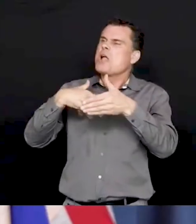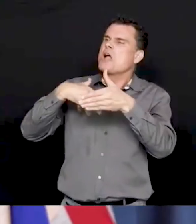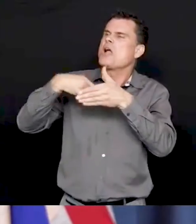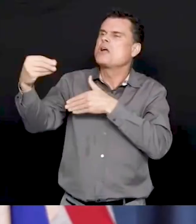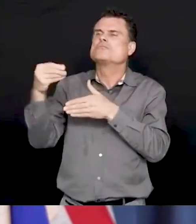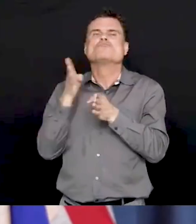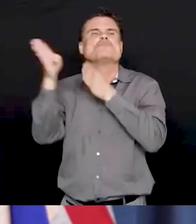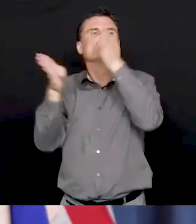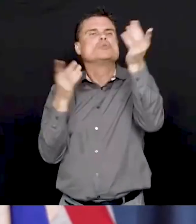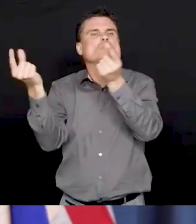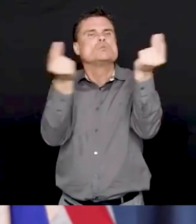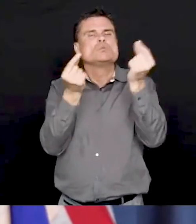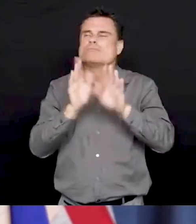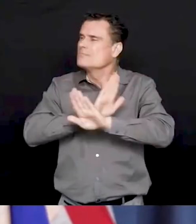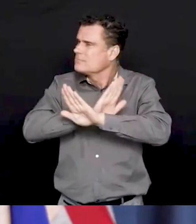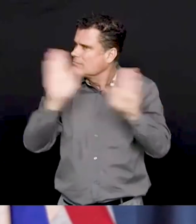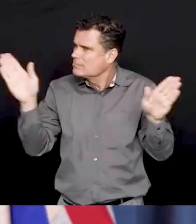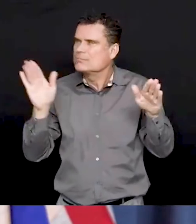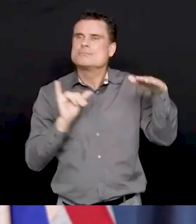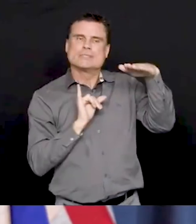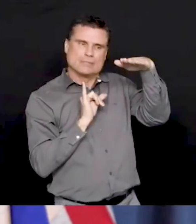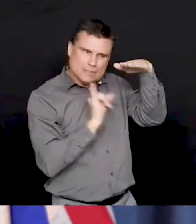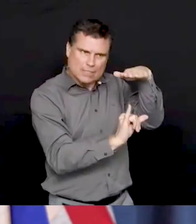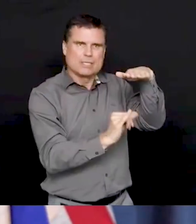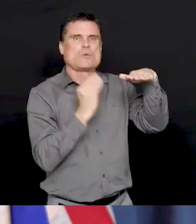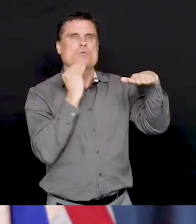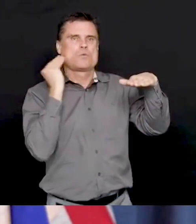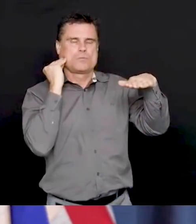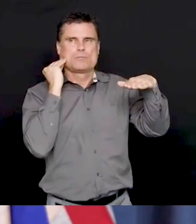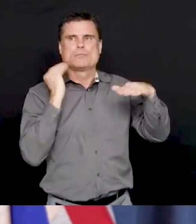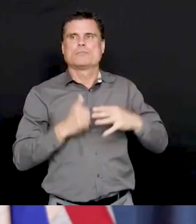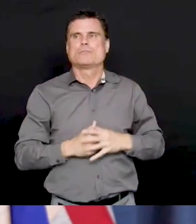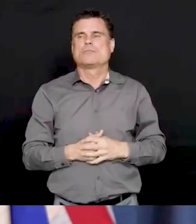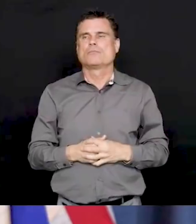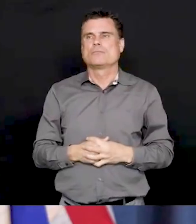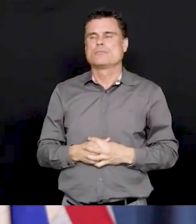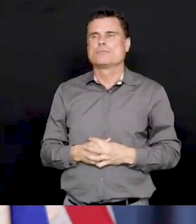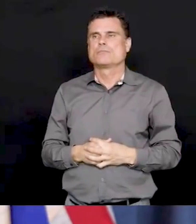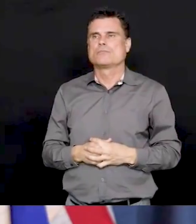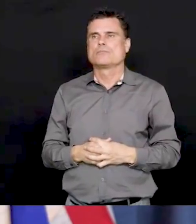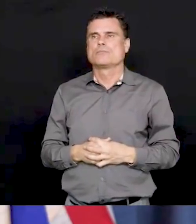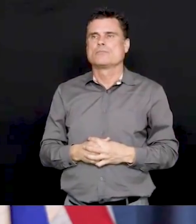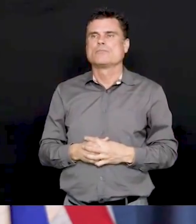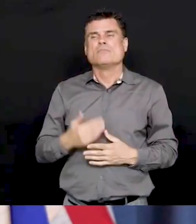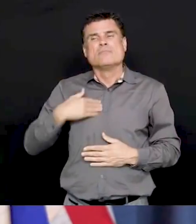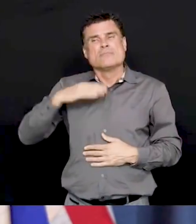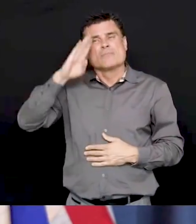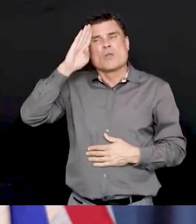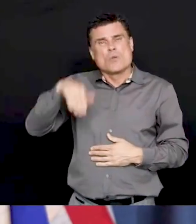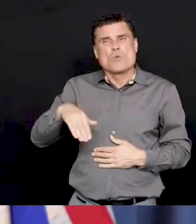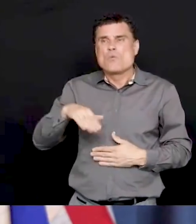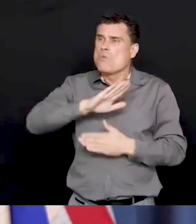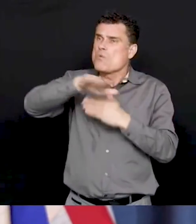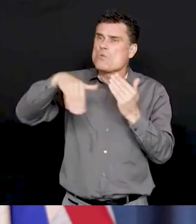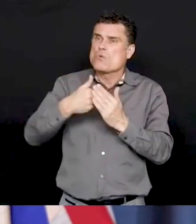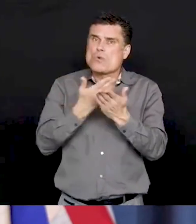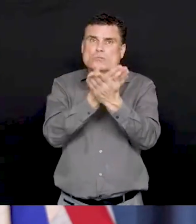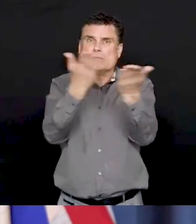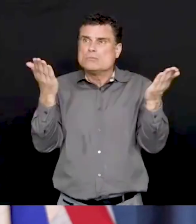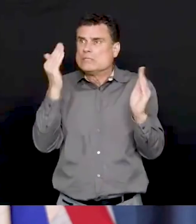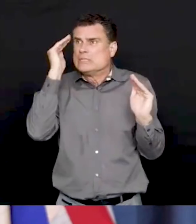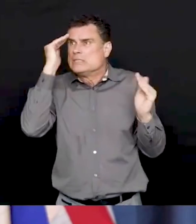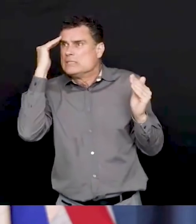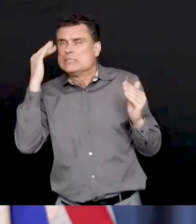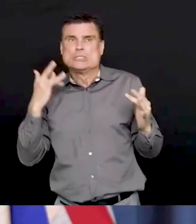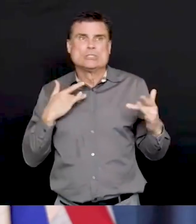sick ourselves. You know, I think all of us are anxious about what's going on in our health